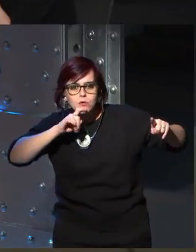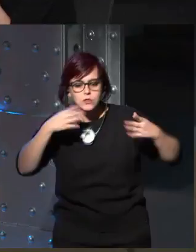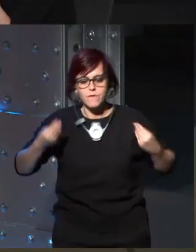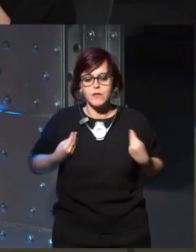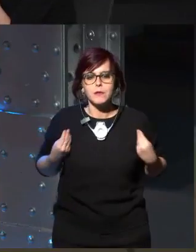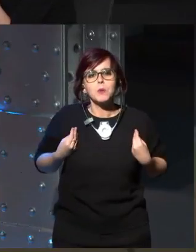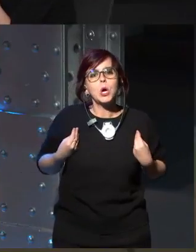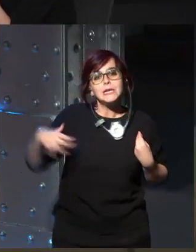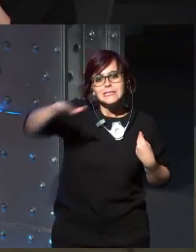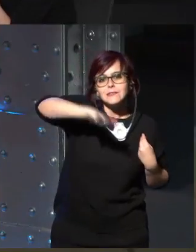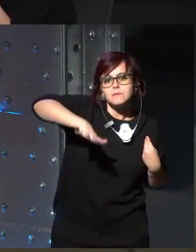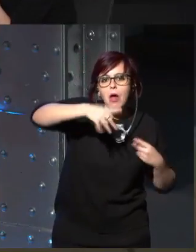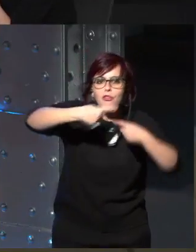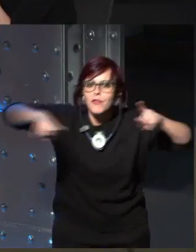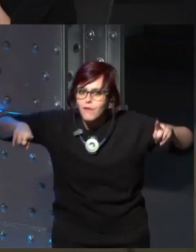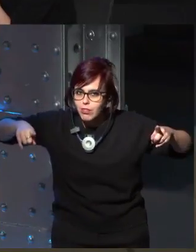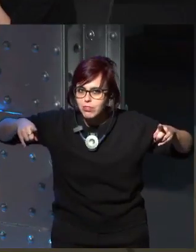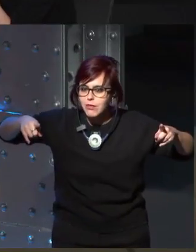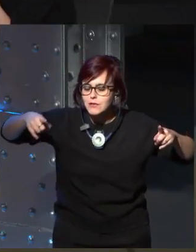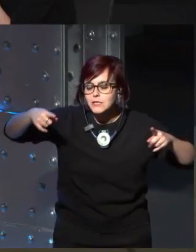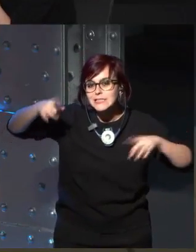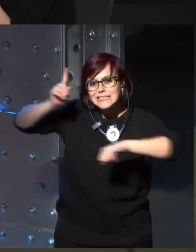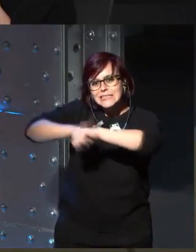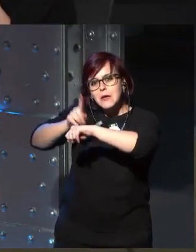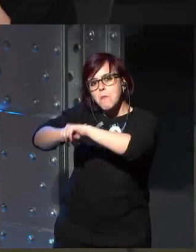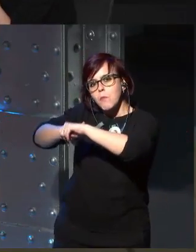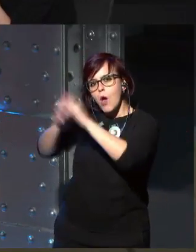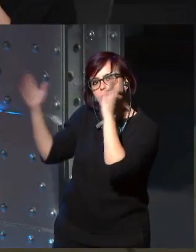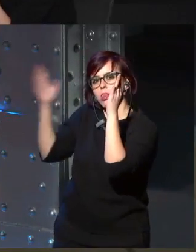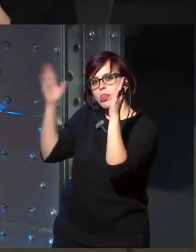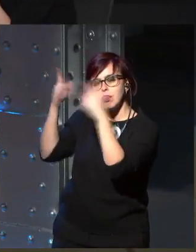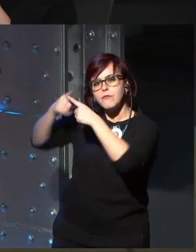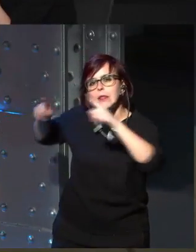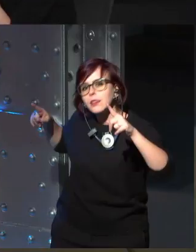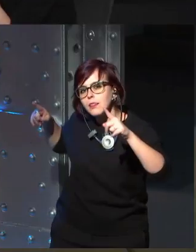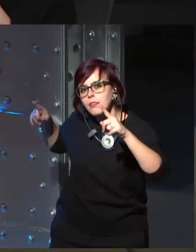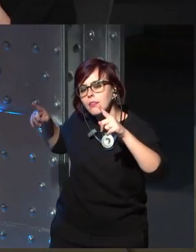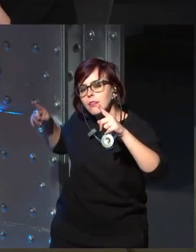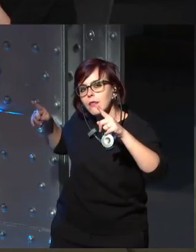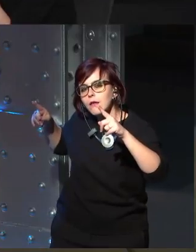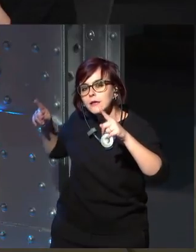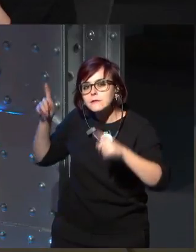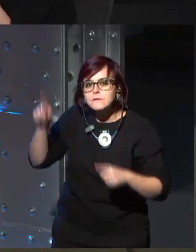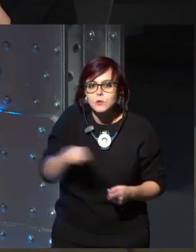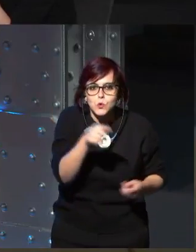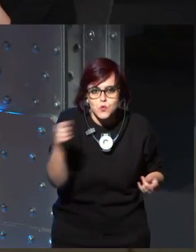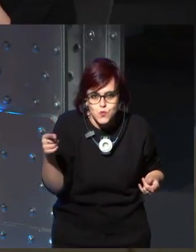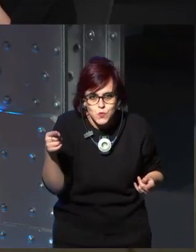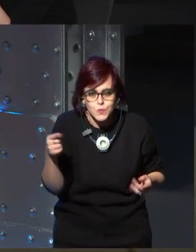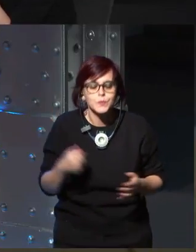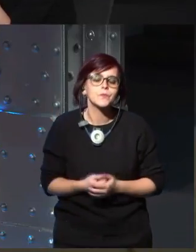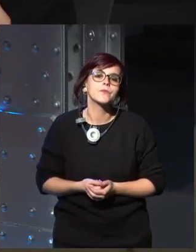that we live in? Do we live in different times and different tempos? I'll give you